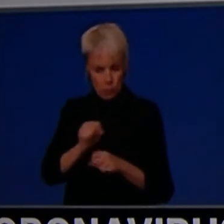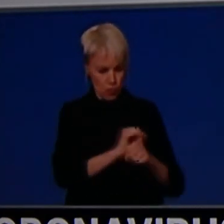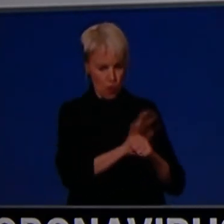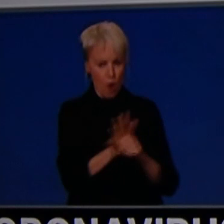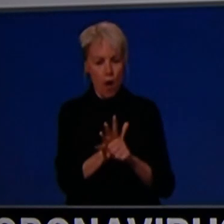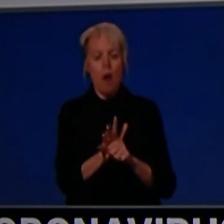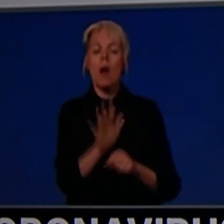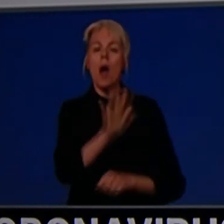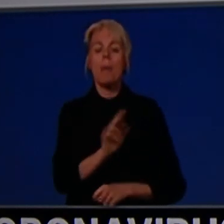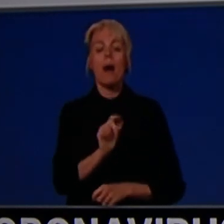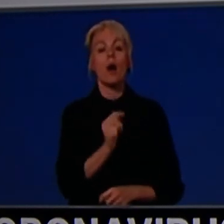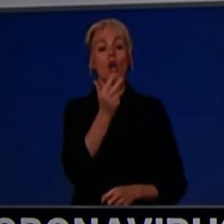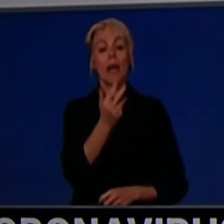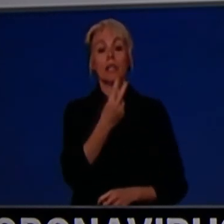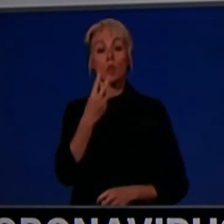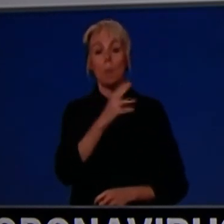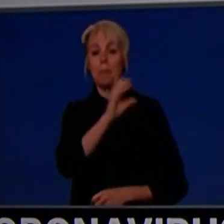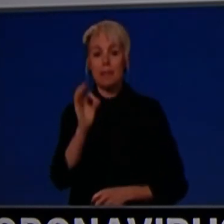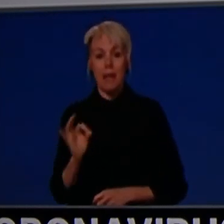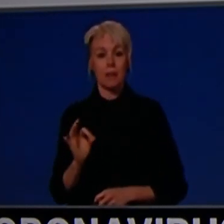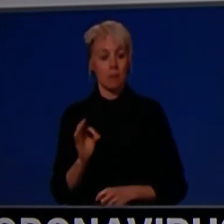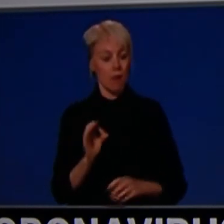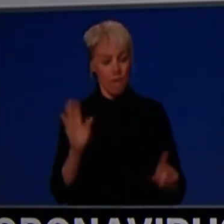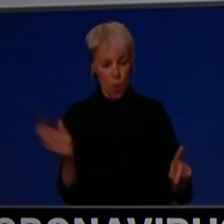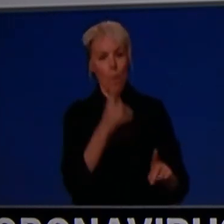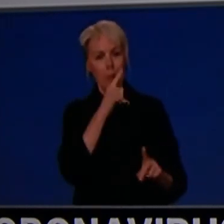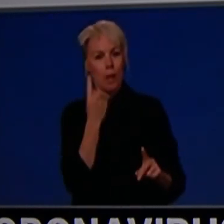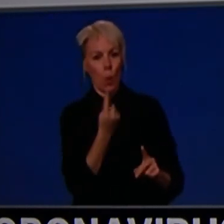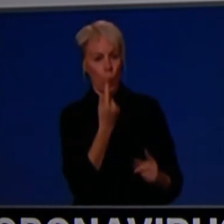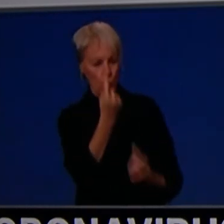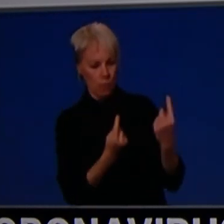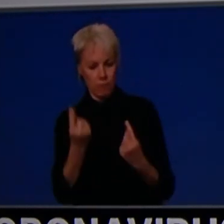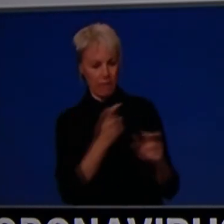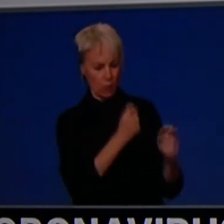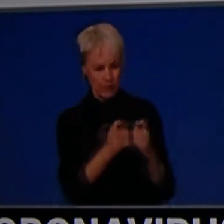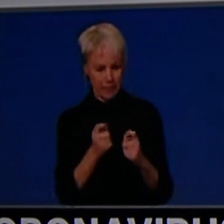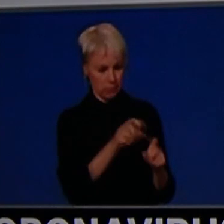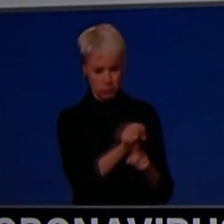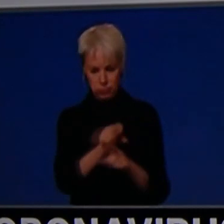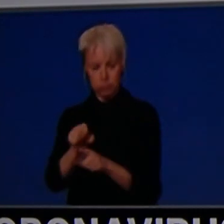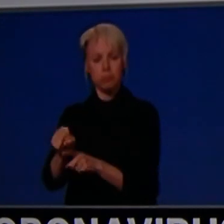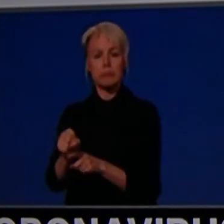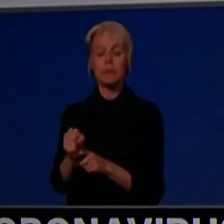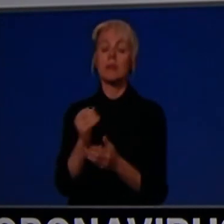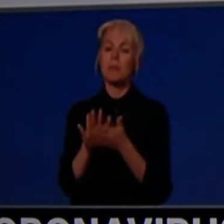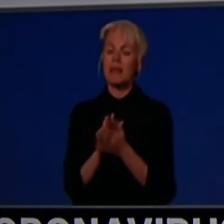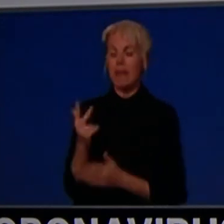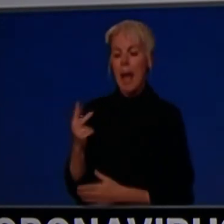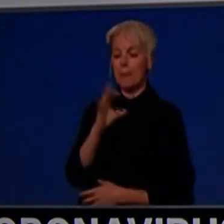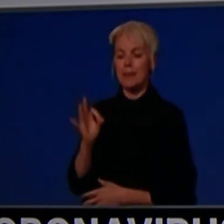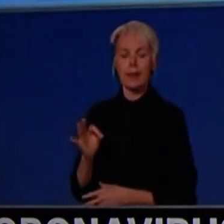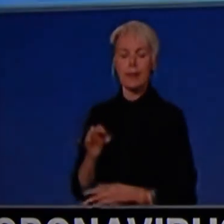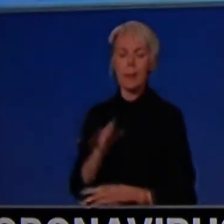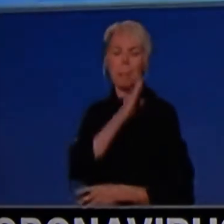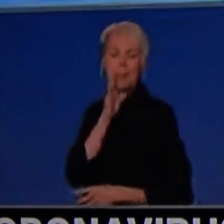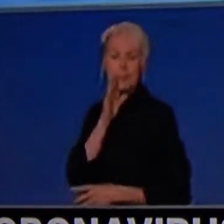about 92% of all symptomatic cases. And you'll see that there are different projections